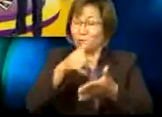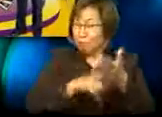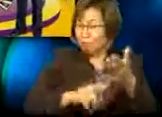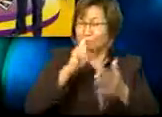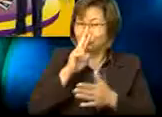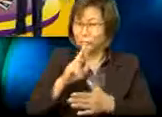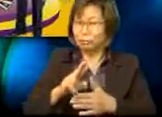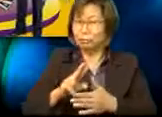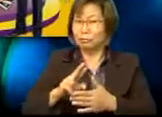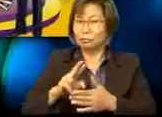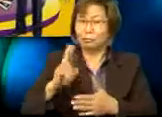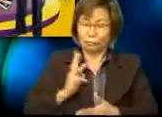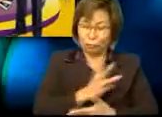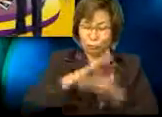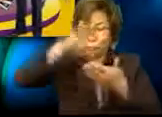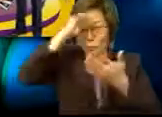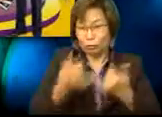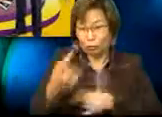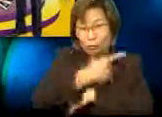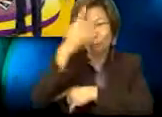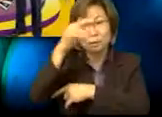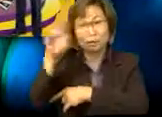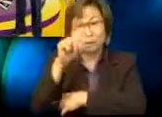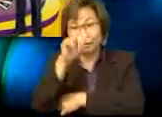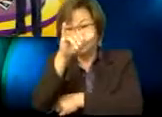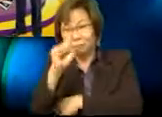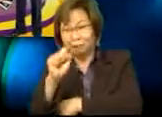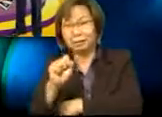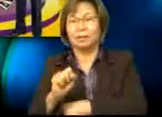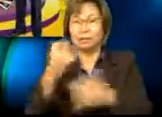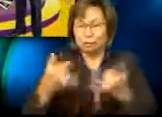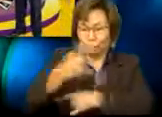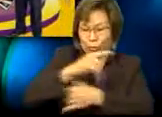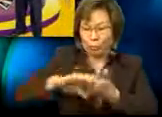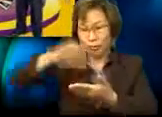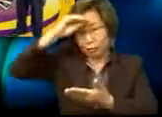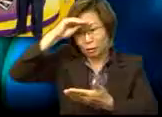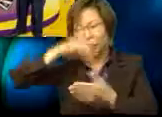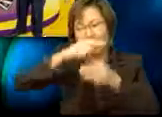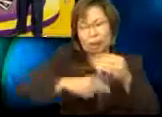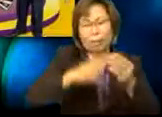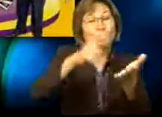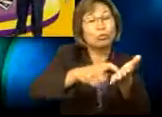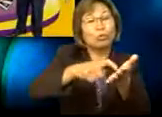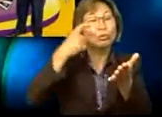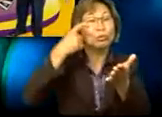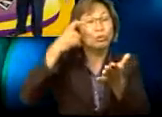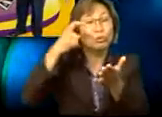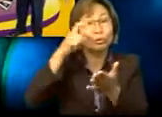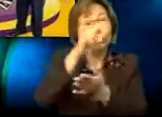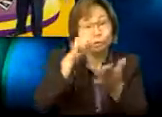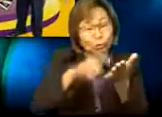Mr. Aris? Today, we are going to learn about note expansion. You will be requested to write